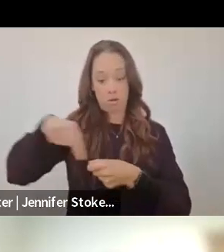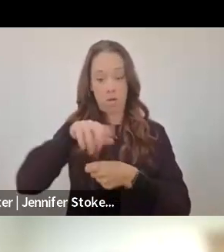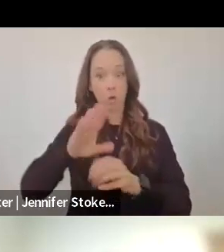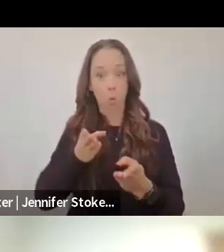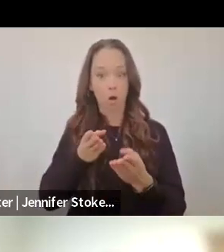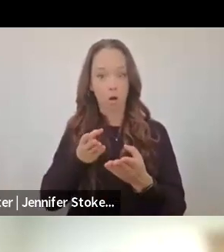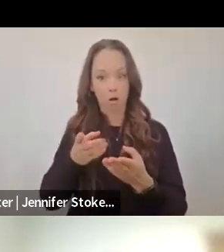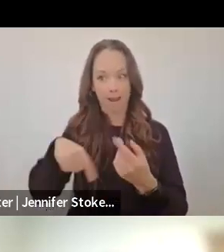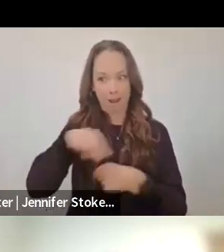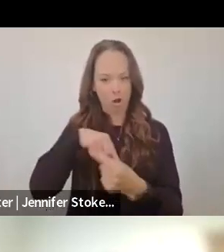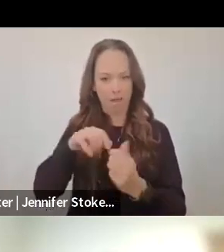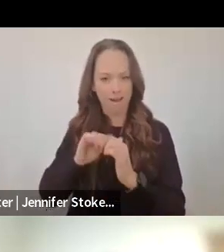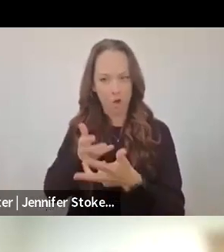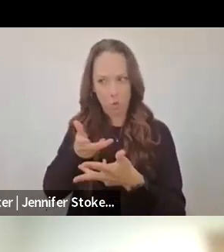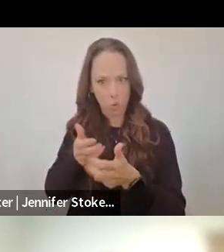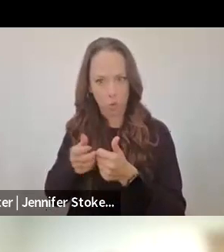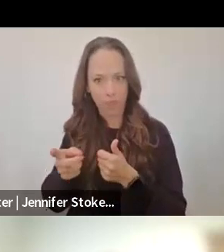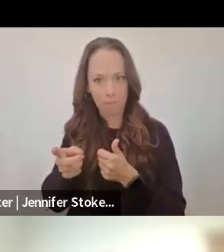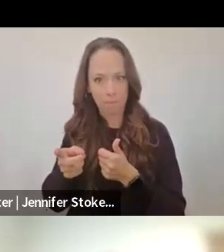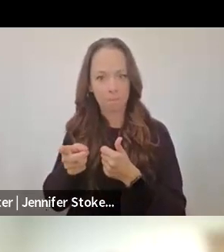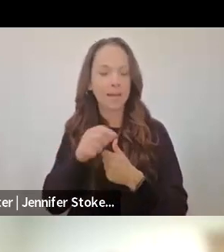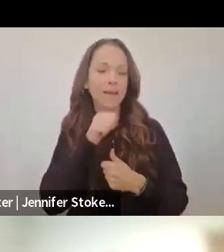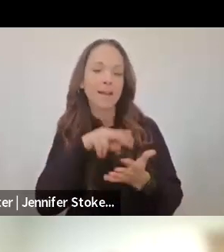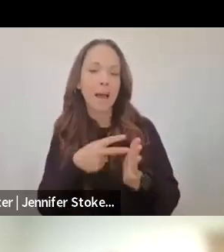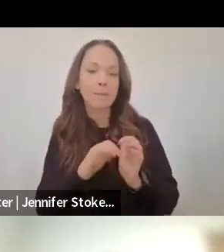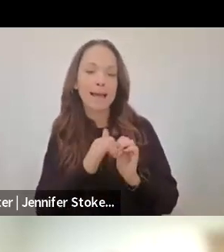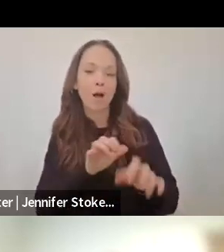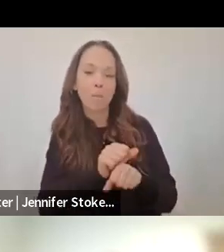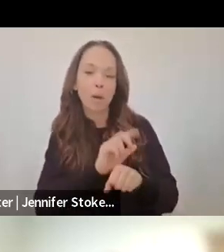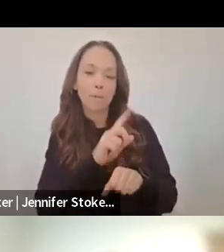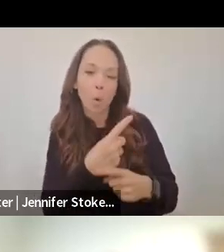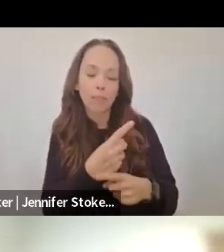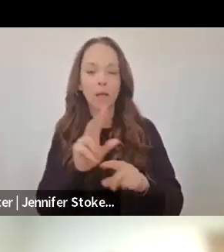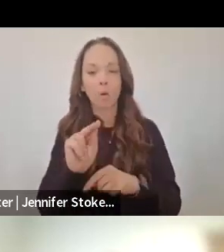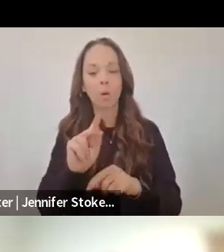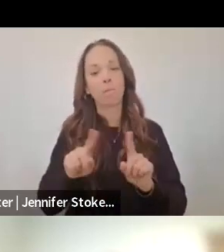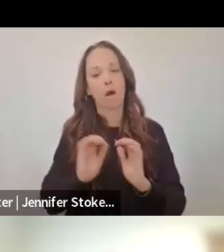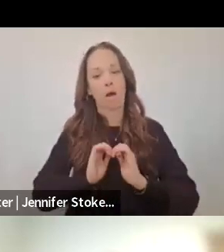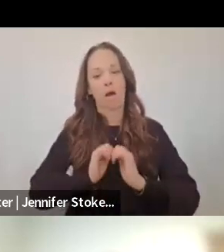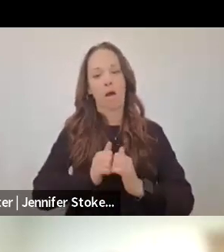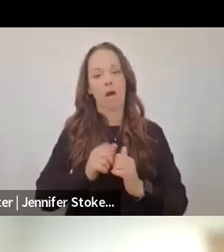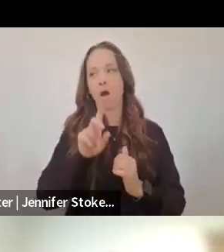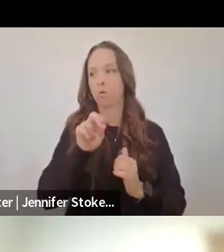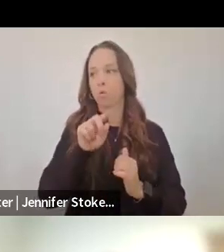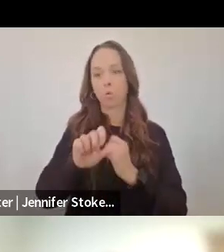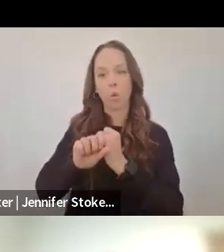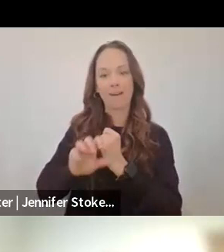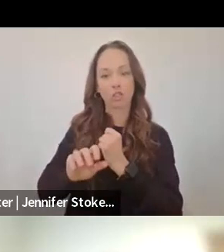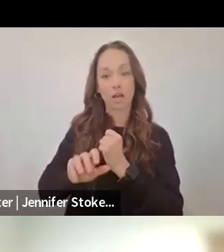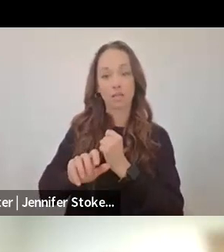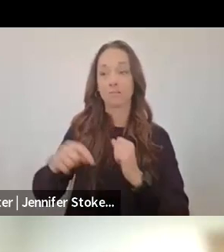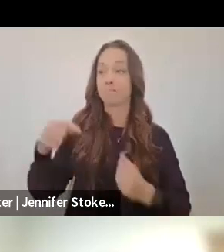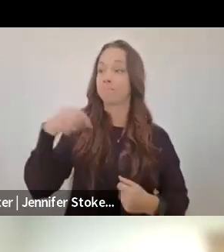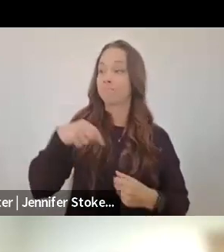engage with stakeholders? And it's not just how do they make an appointment, but it's how do you advertise that your